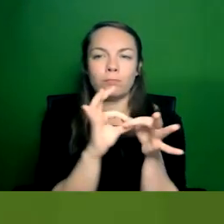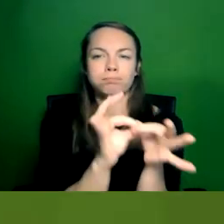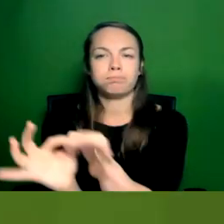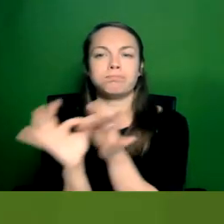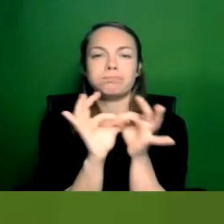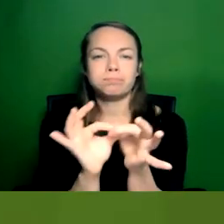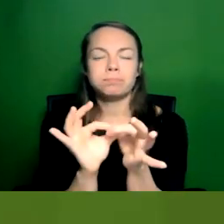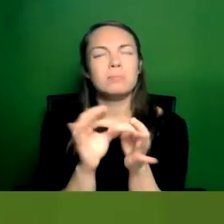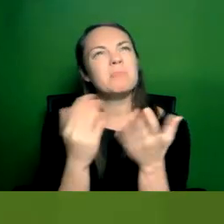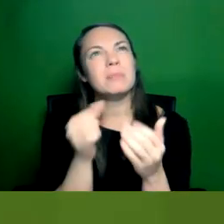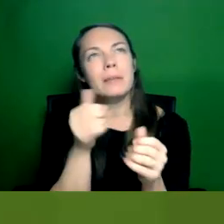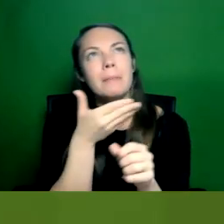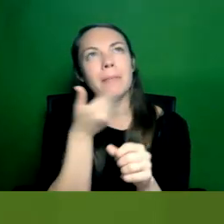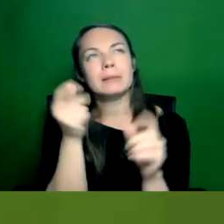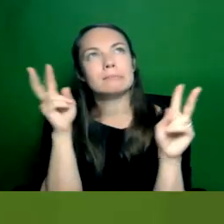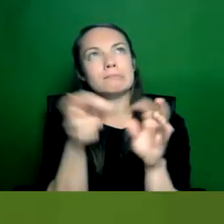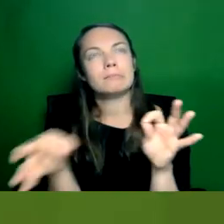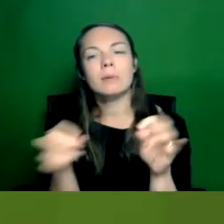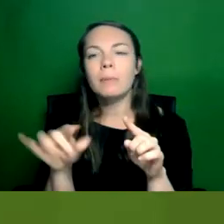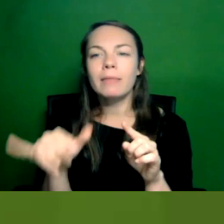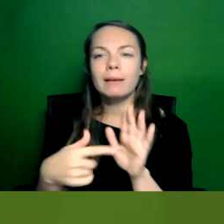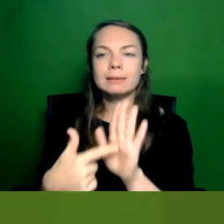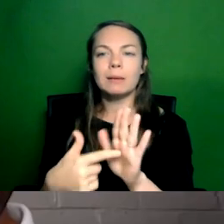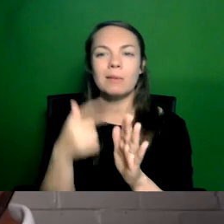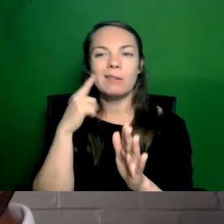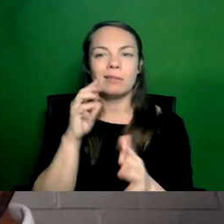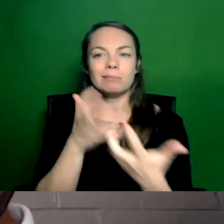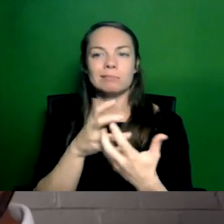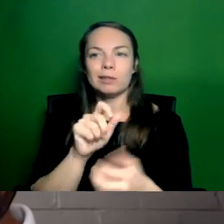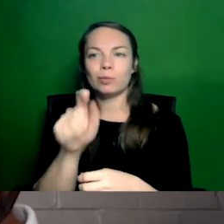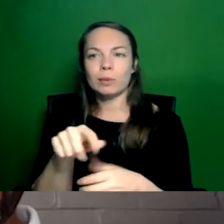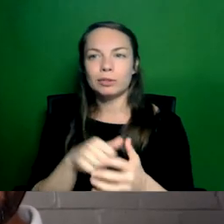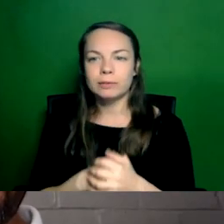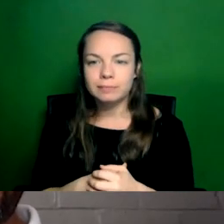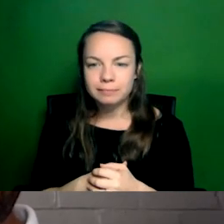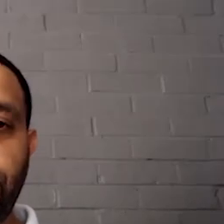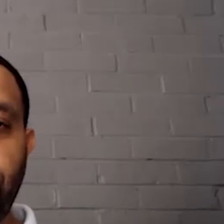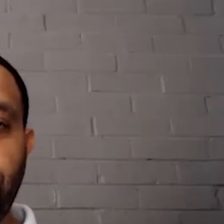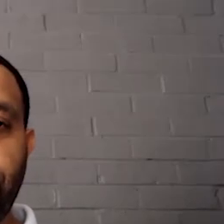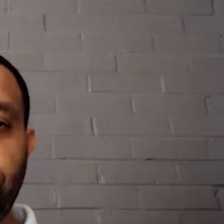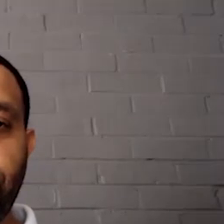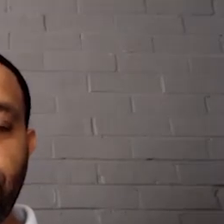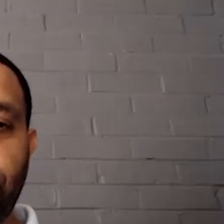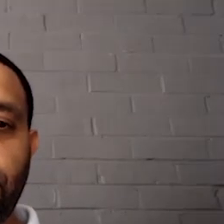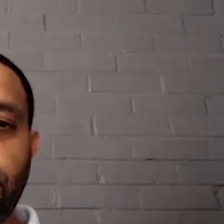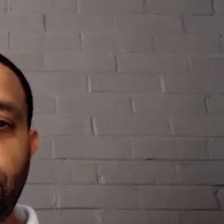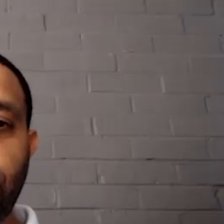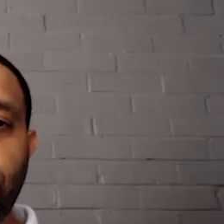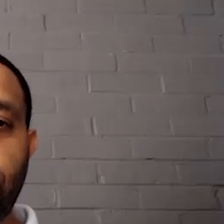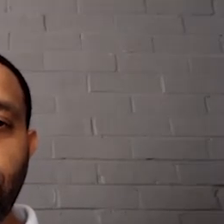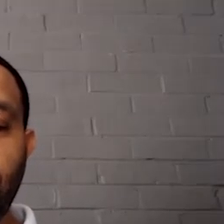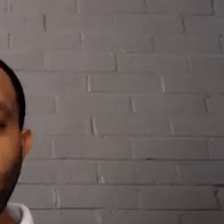not the best put, but I think that example still kind of speaks to the question. And building off of that, as we think about